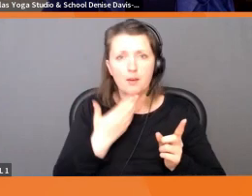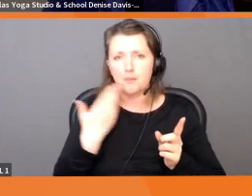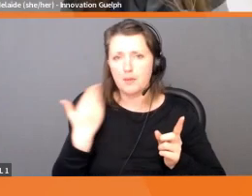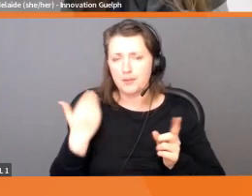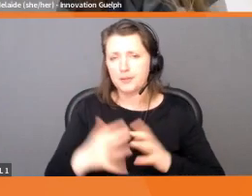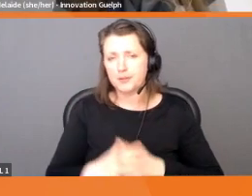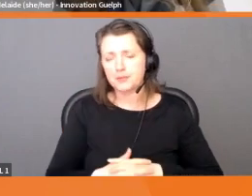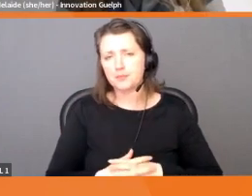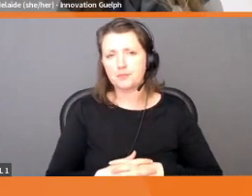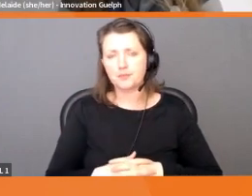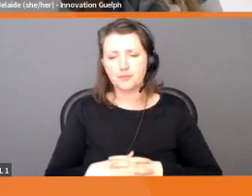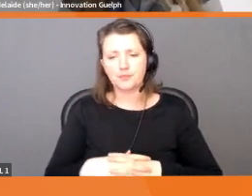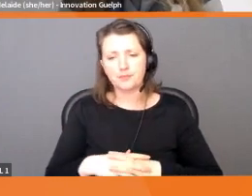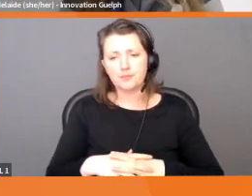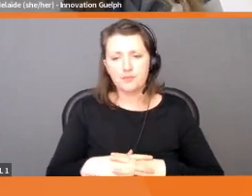There we go.